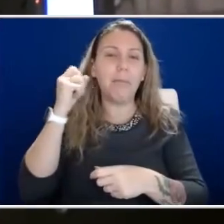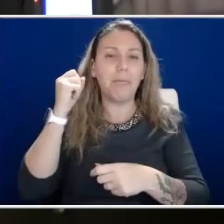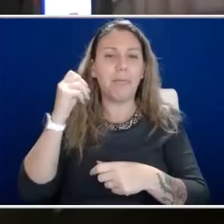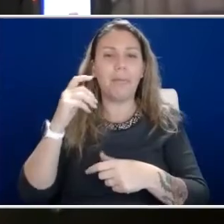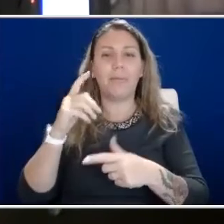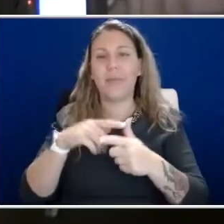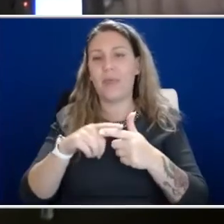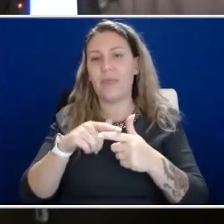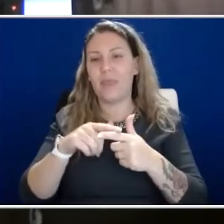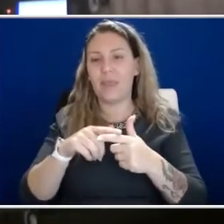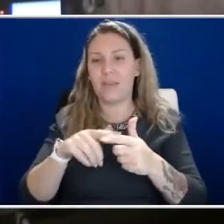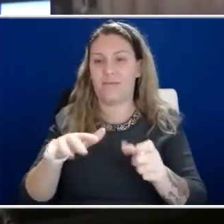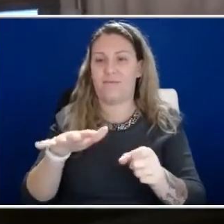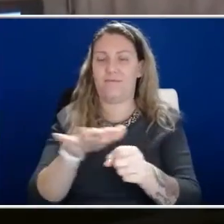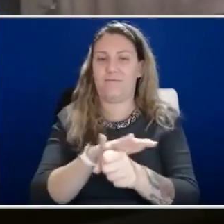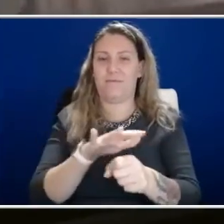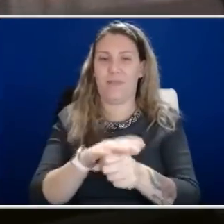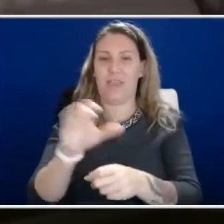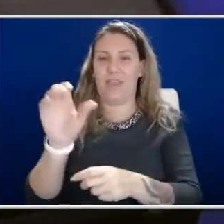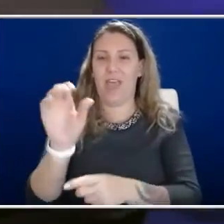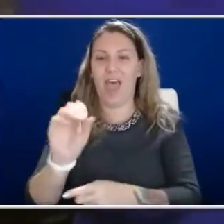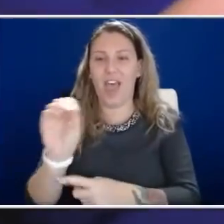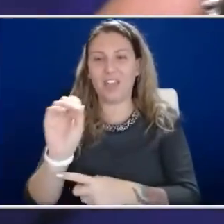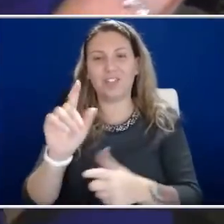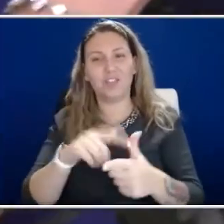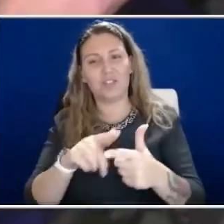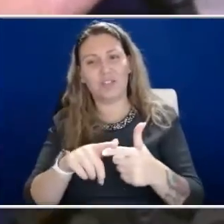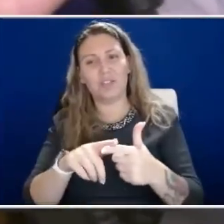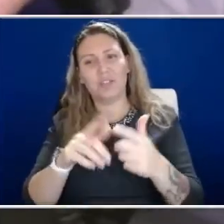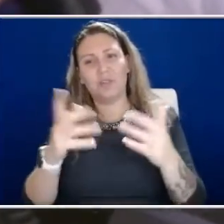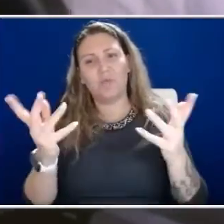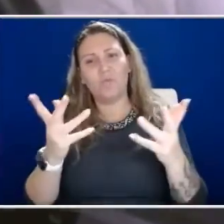to feel better. And Karen, this is your what number treatment?